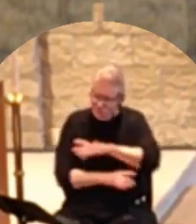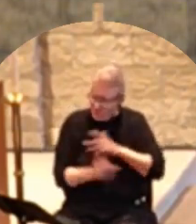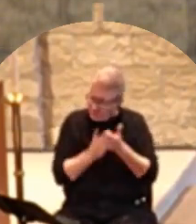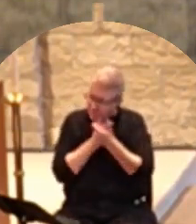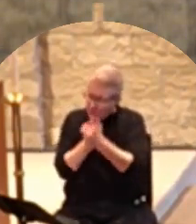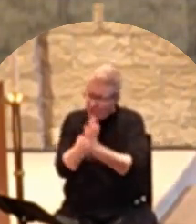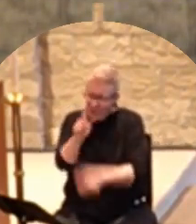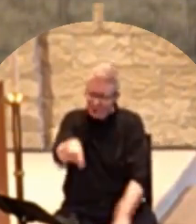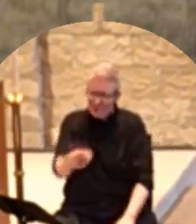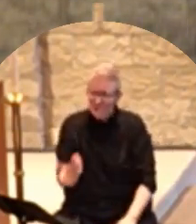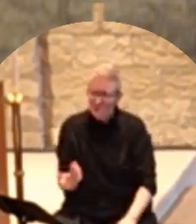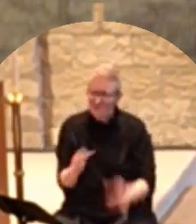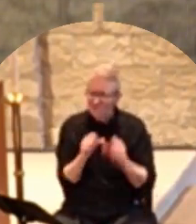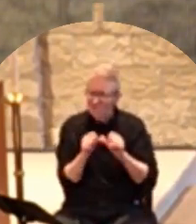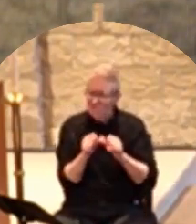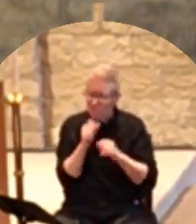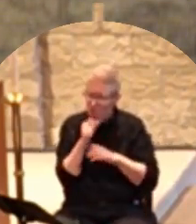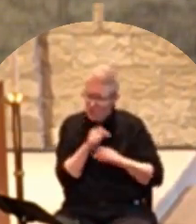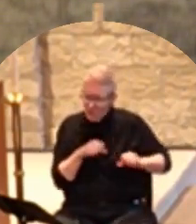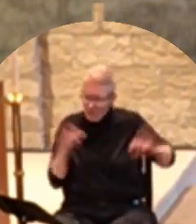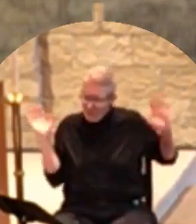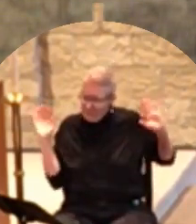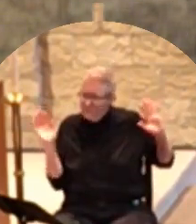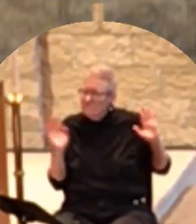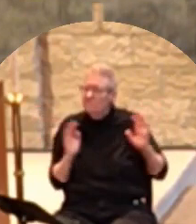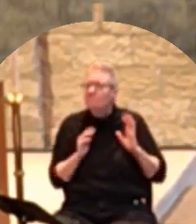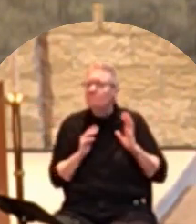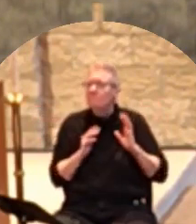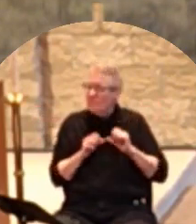Yeah. I believe without a doubt